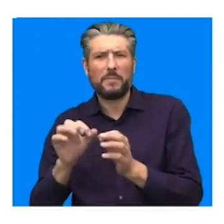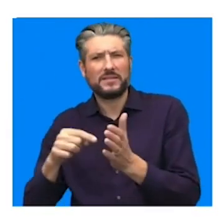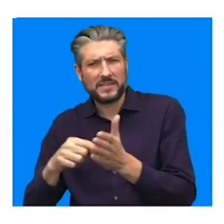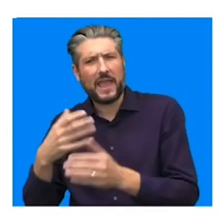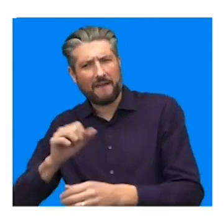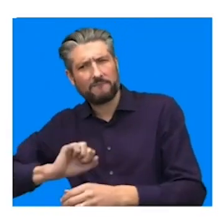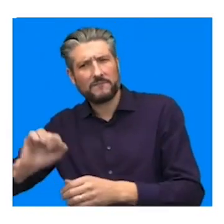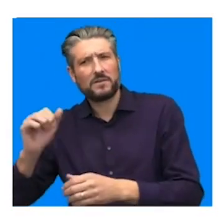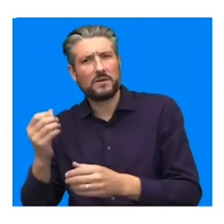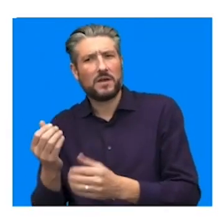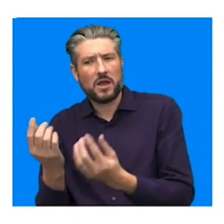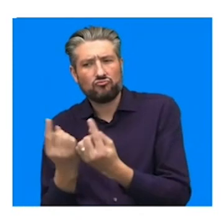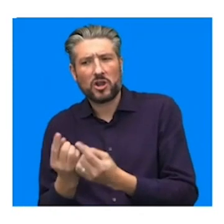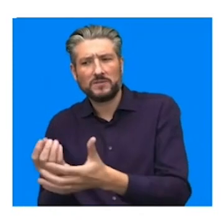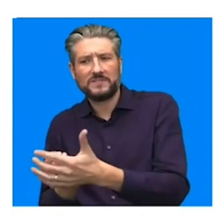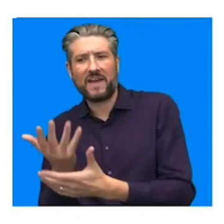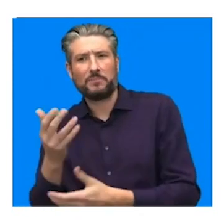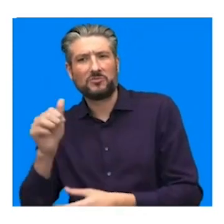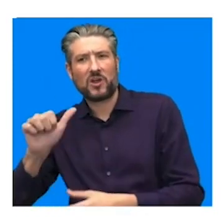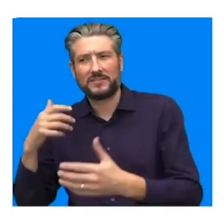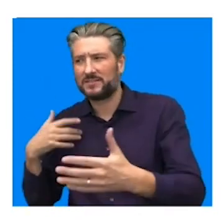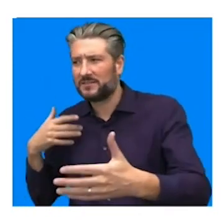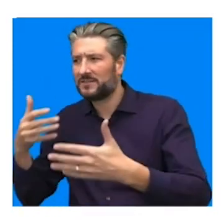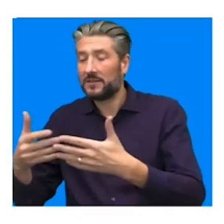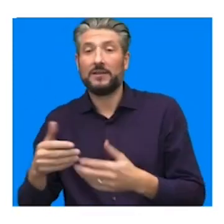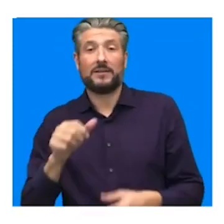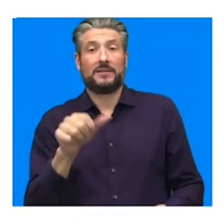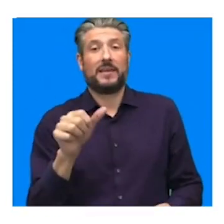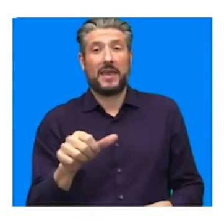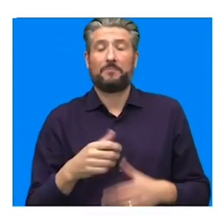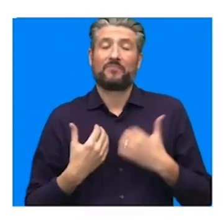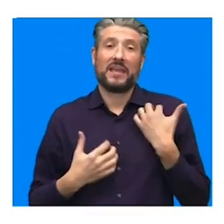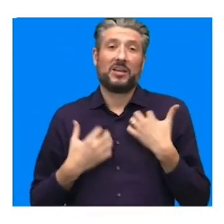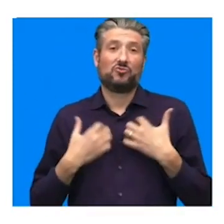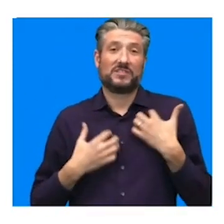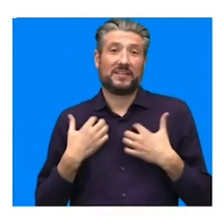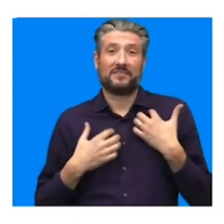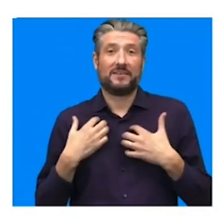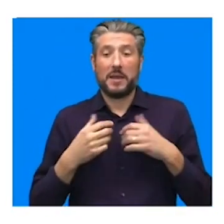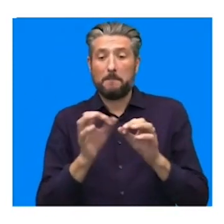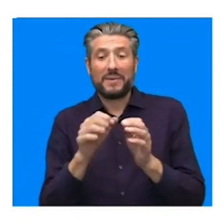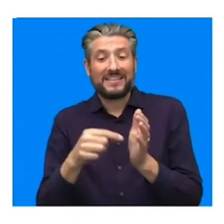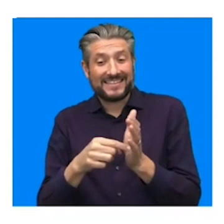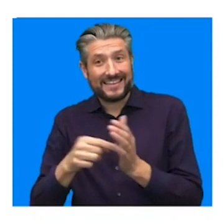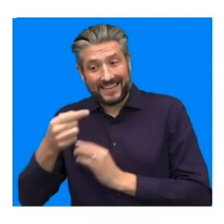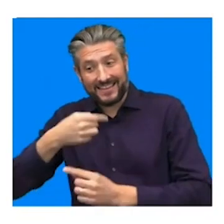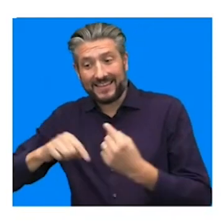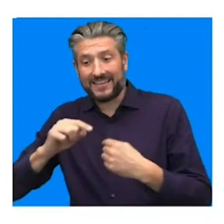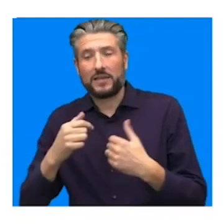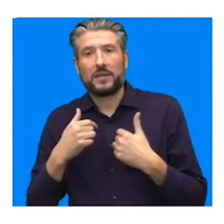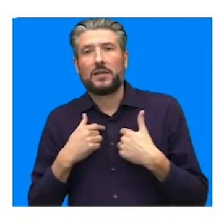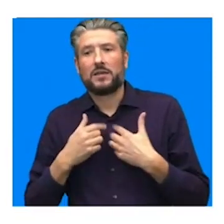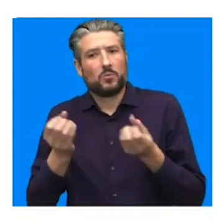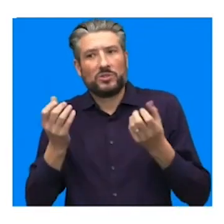Yeah, so definitely we looked at. I mean, I think kind of what was interesting there is BT itself doesn't necessarily make devices